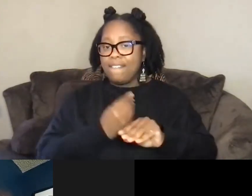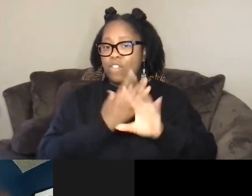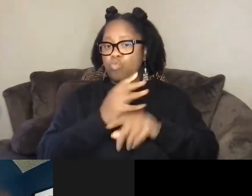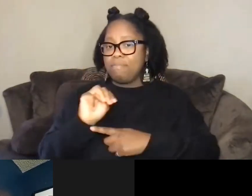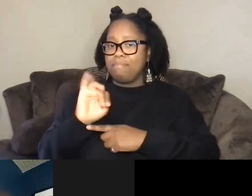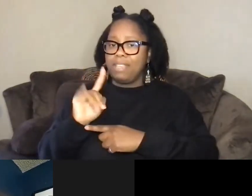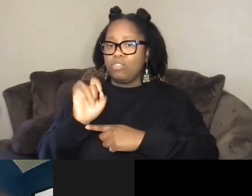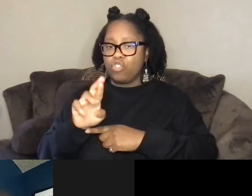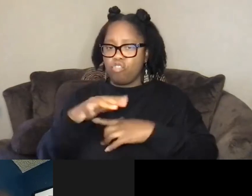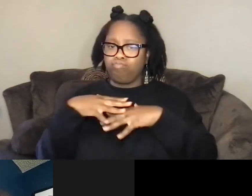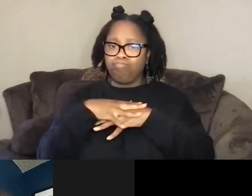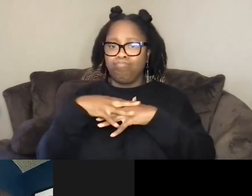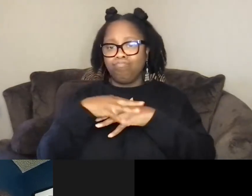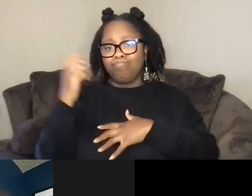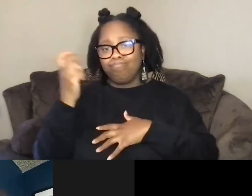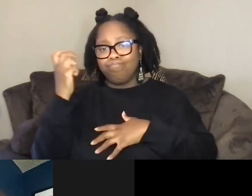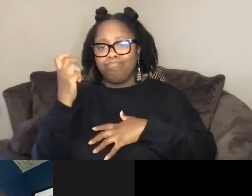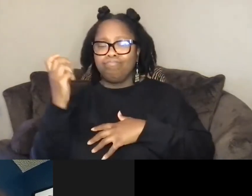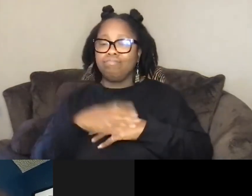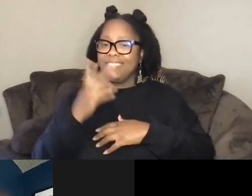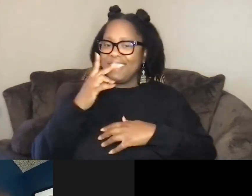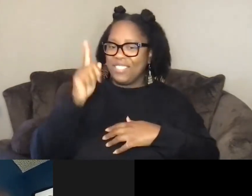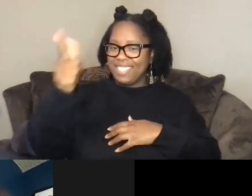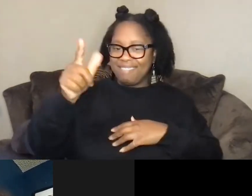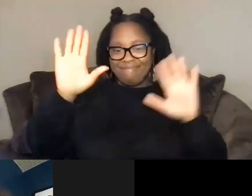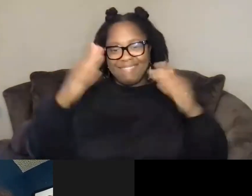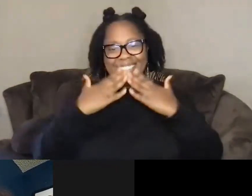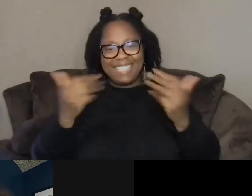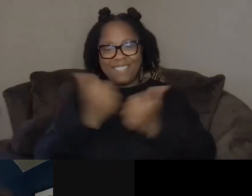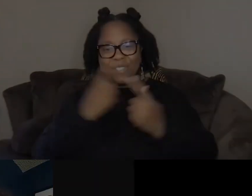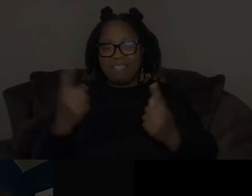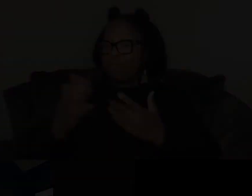mixer party. We'll see you then. Thanks, everyone. Thank you, everyone.